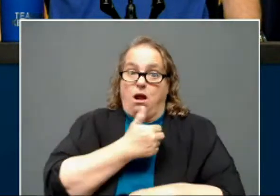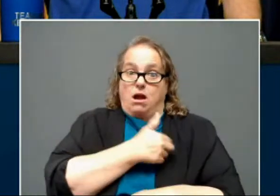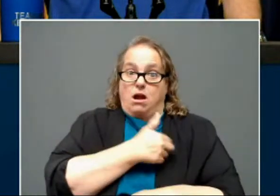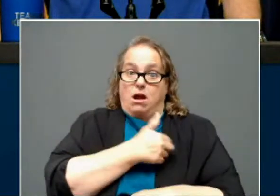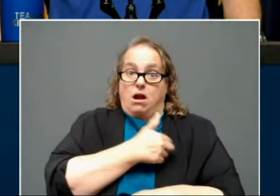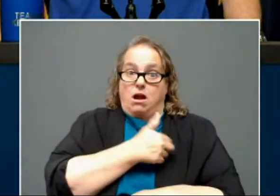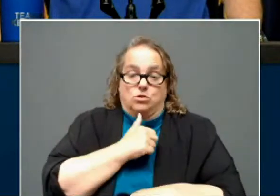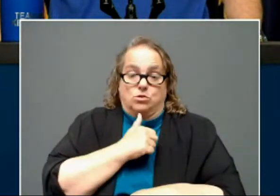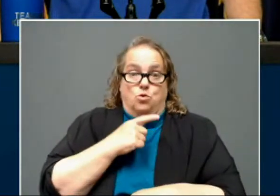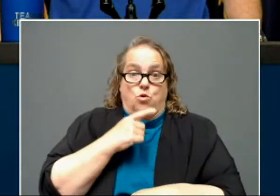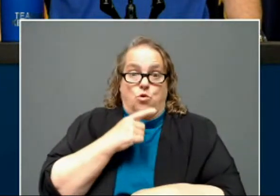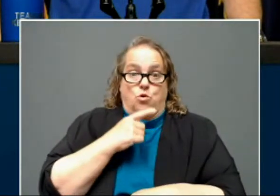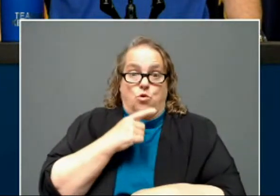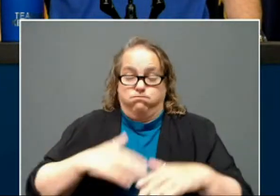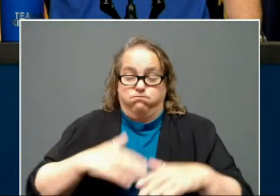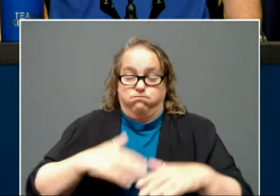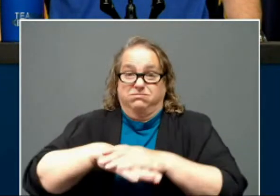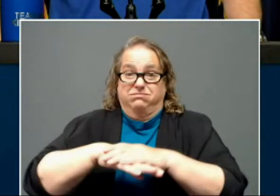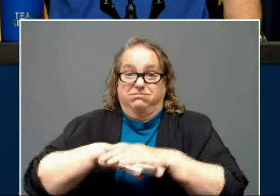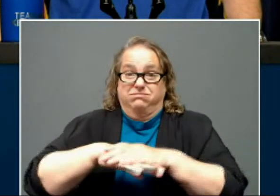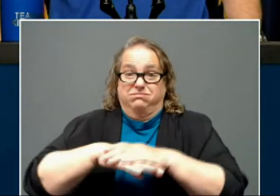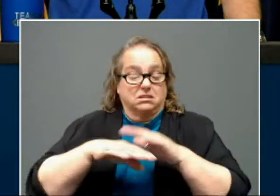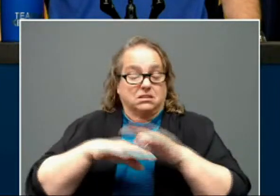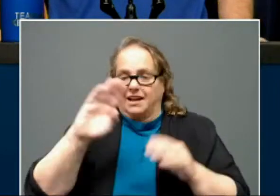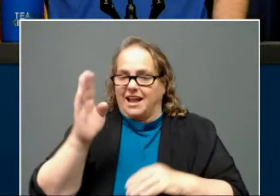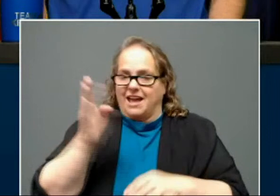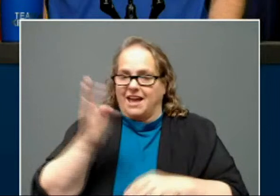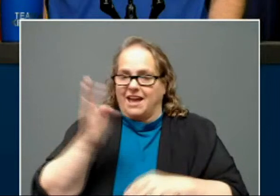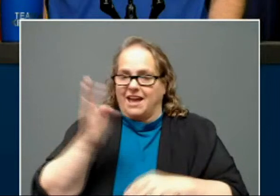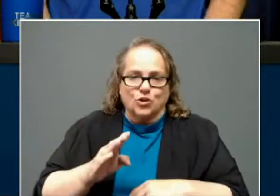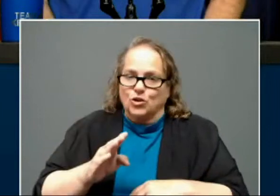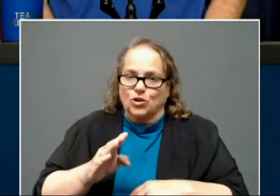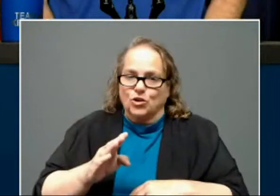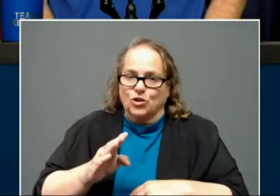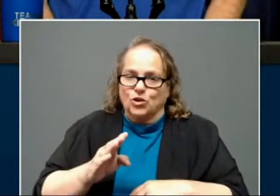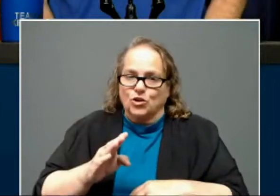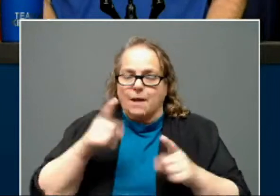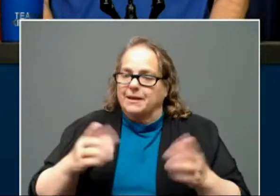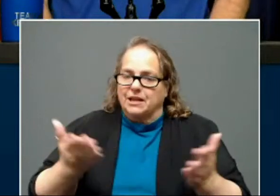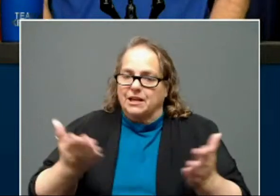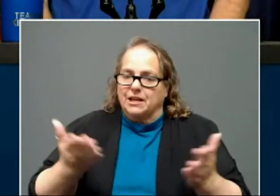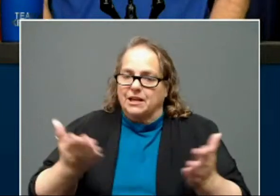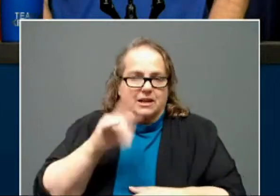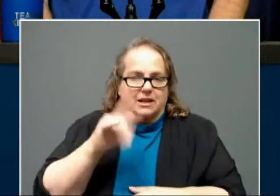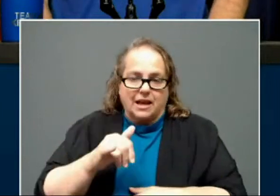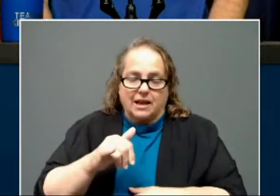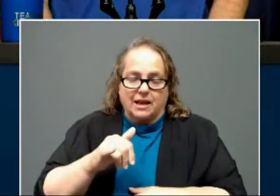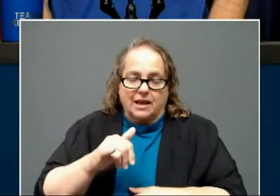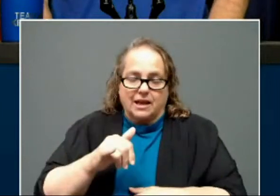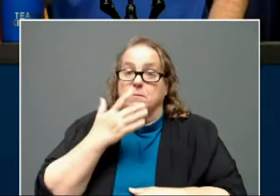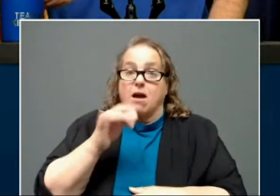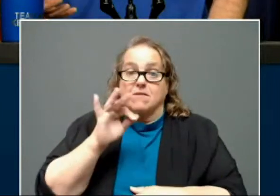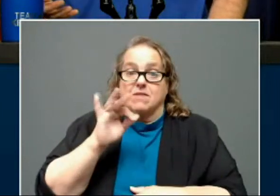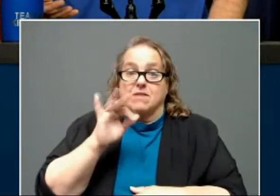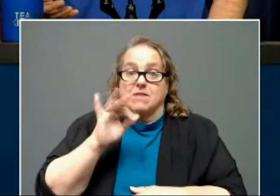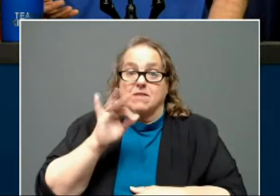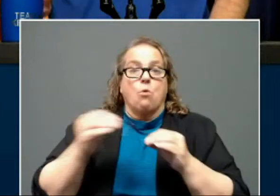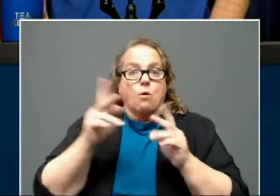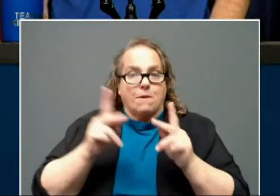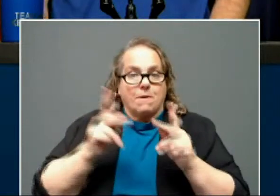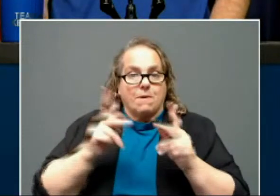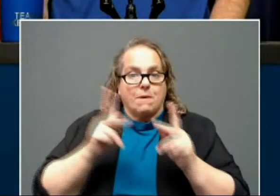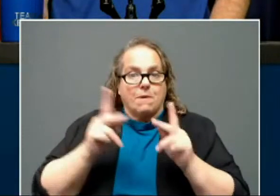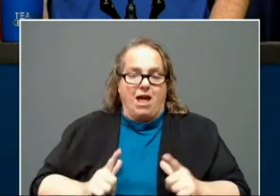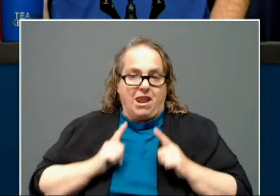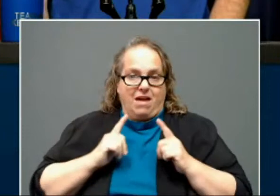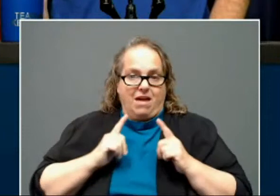reaching capacity, having to turn people away. Nothing like that happened here. And because of that, more people are alive here per